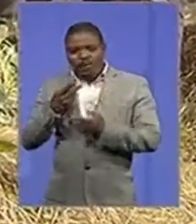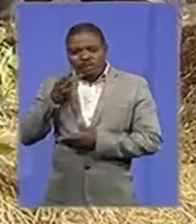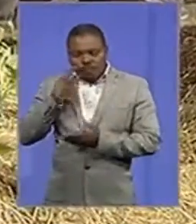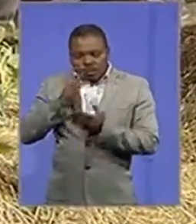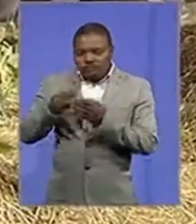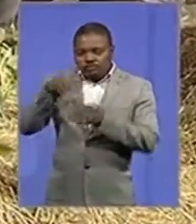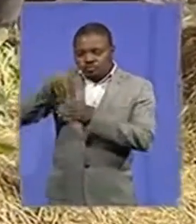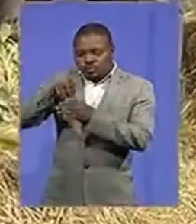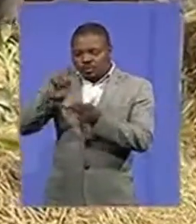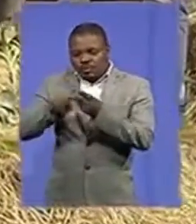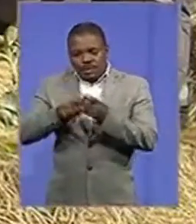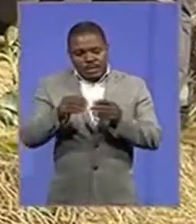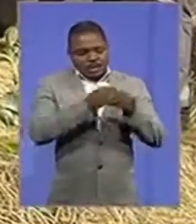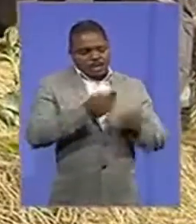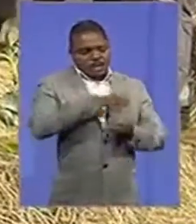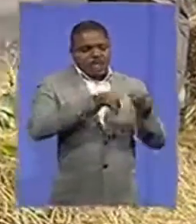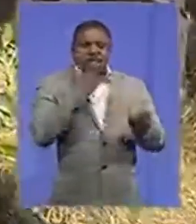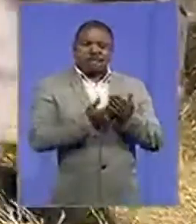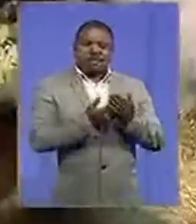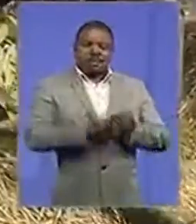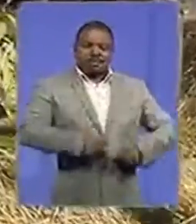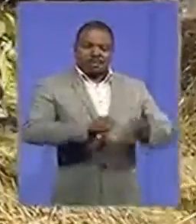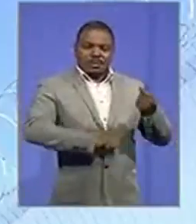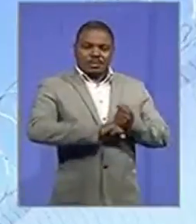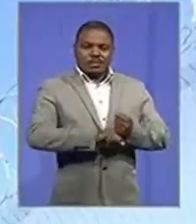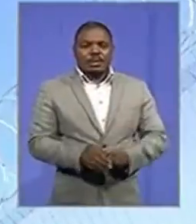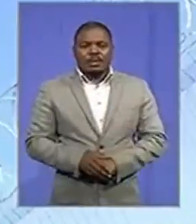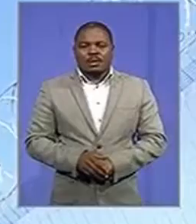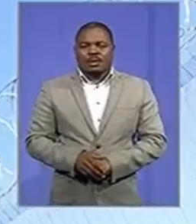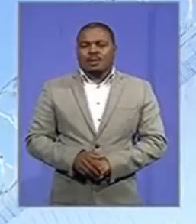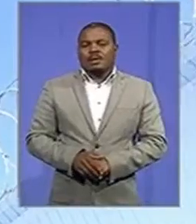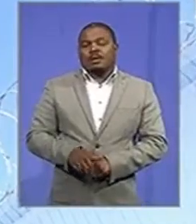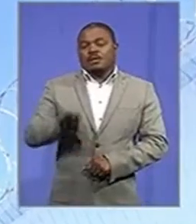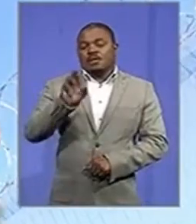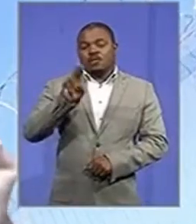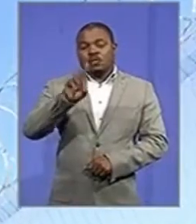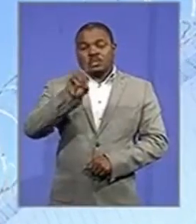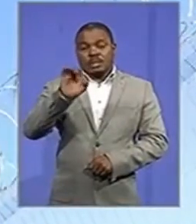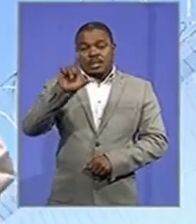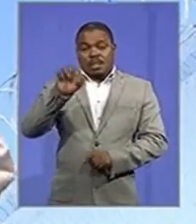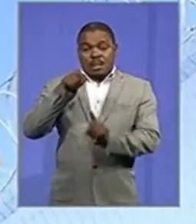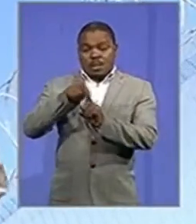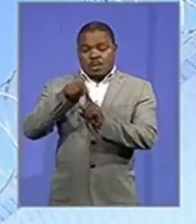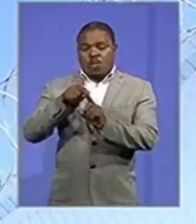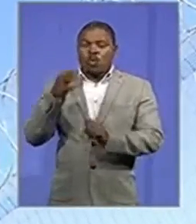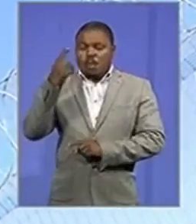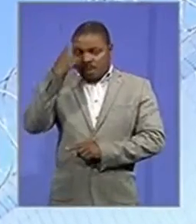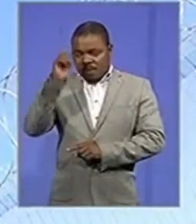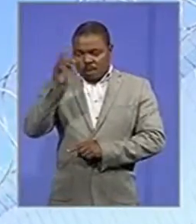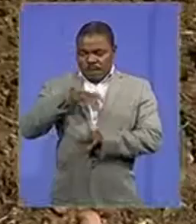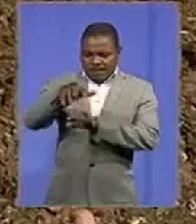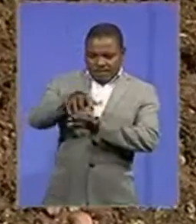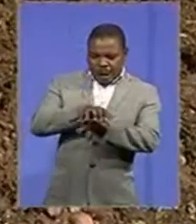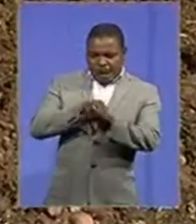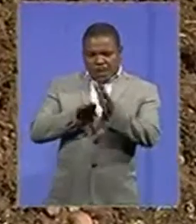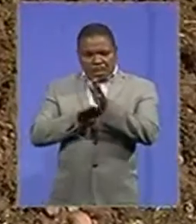a kgone go hlokomela lapa la gabo go sa le bjalo Fuzile Sangweni o dumela gore tsebo ya go lema e tla thuša go